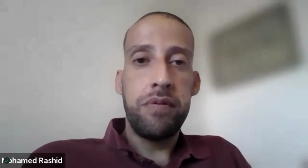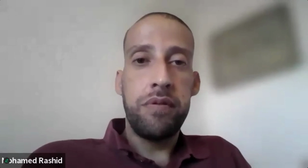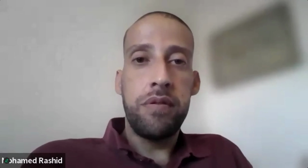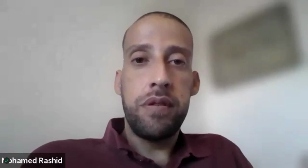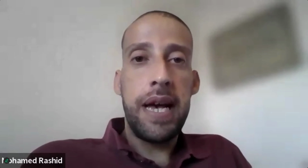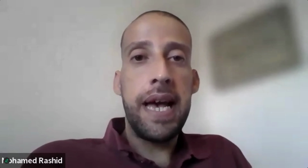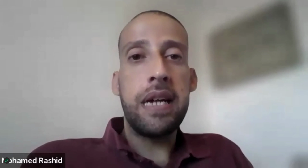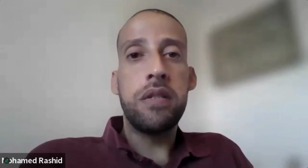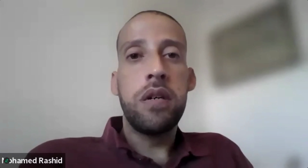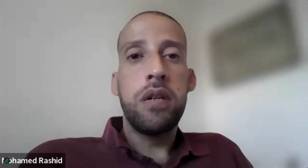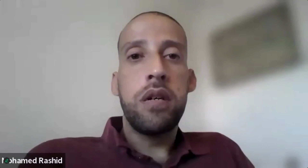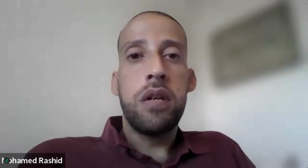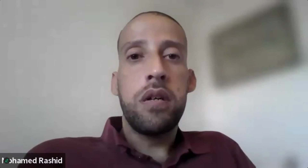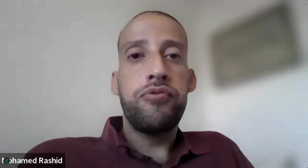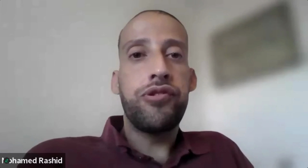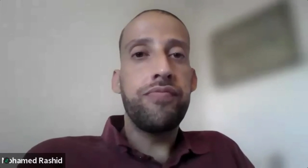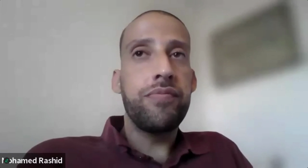you and